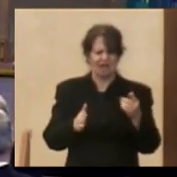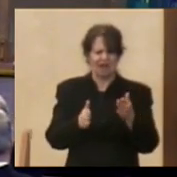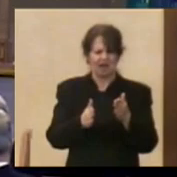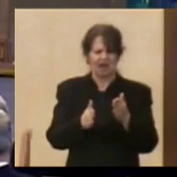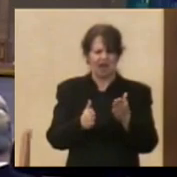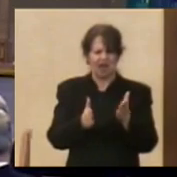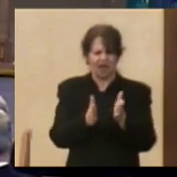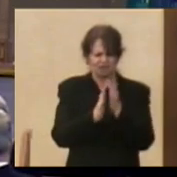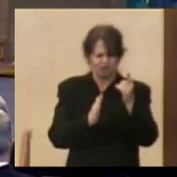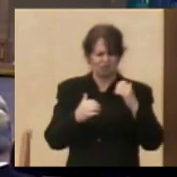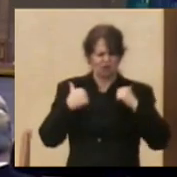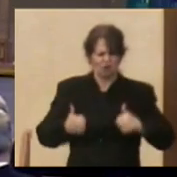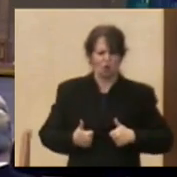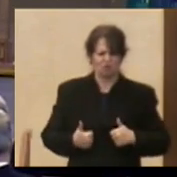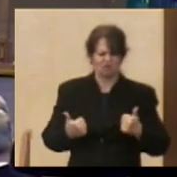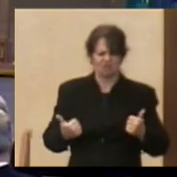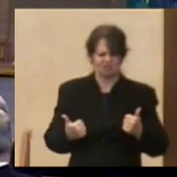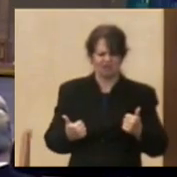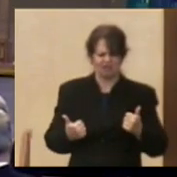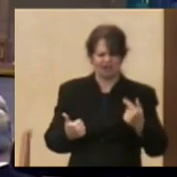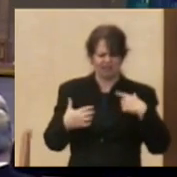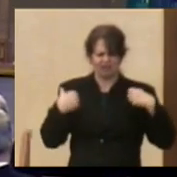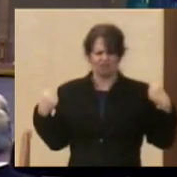that brings up my egg bake.